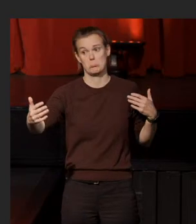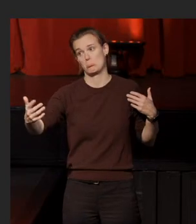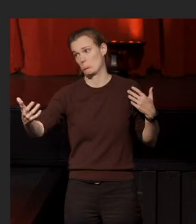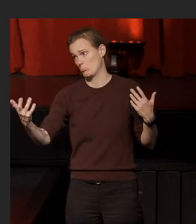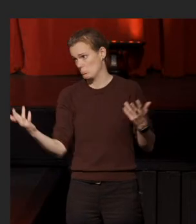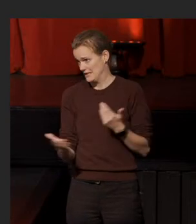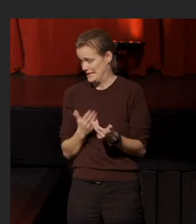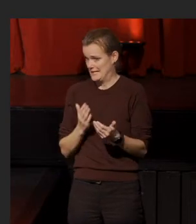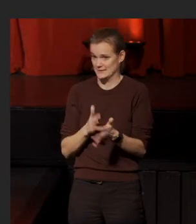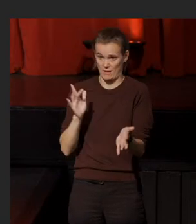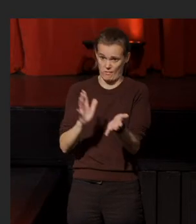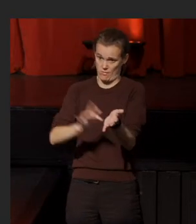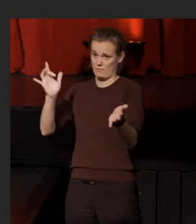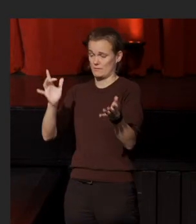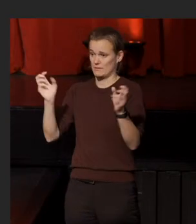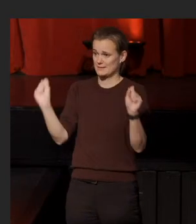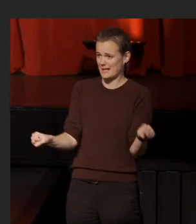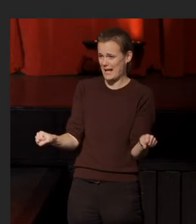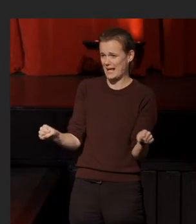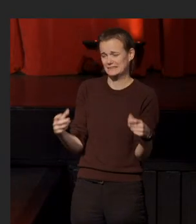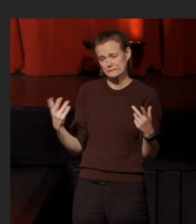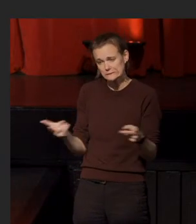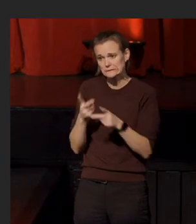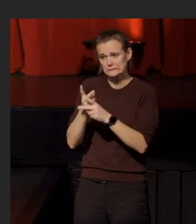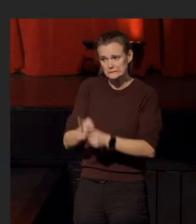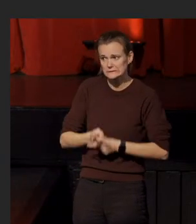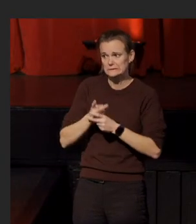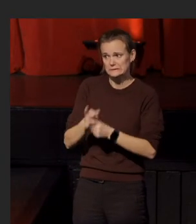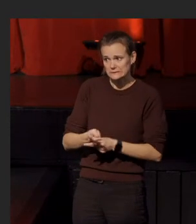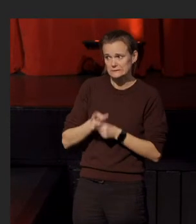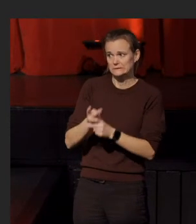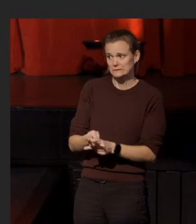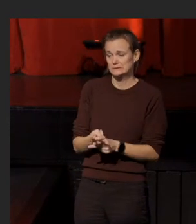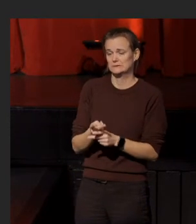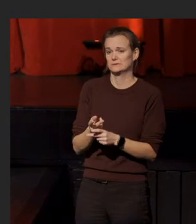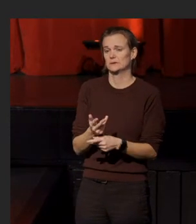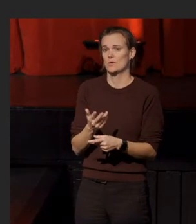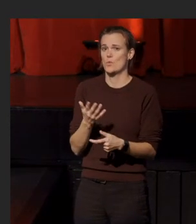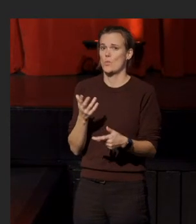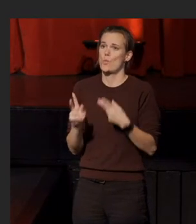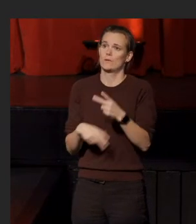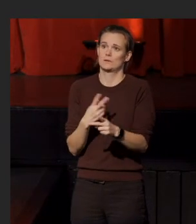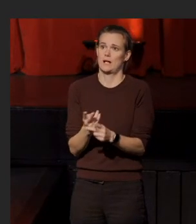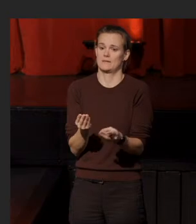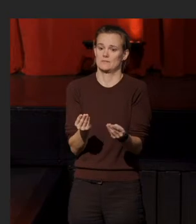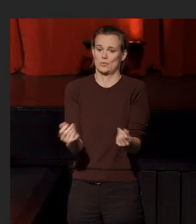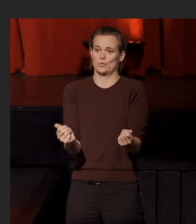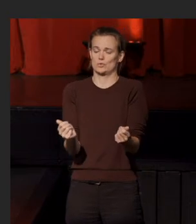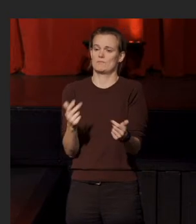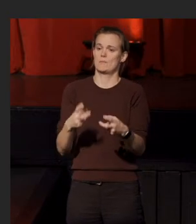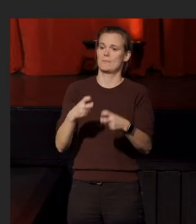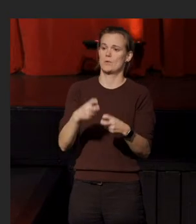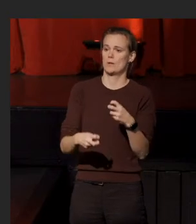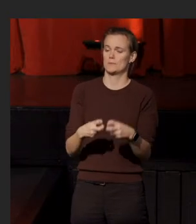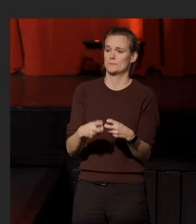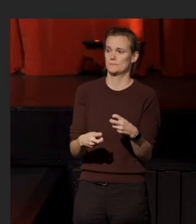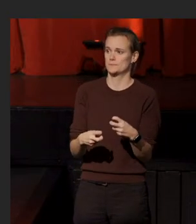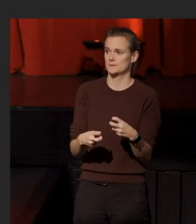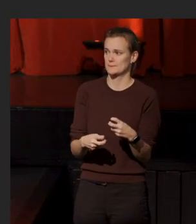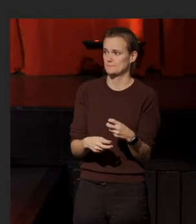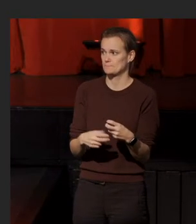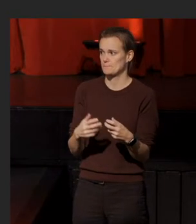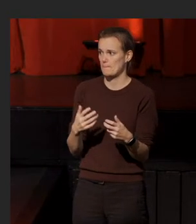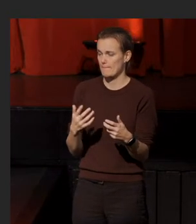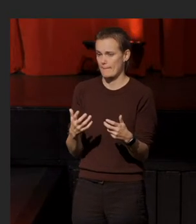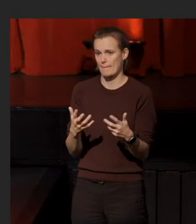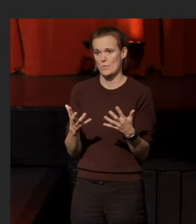of powers. So we have to be very, very careful when we're talking about specific solutions to the problems that we're identifying so that we